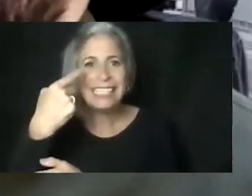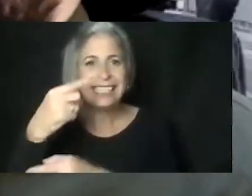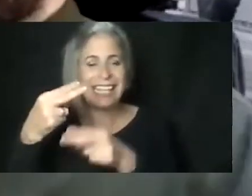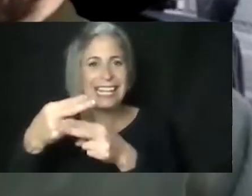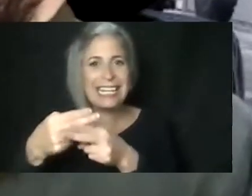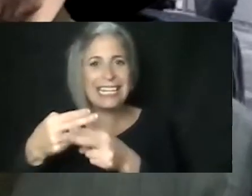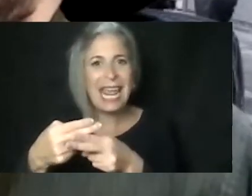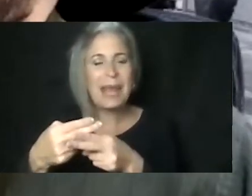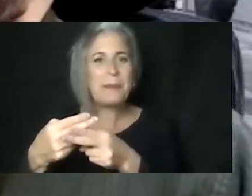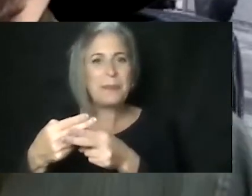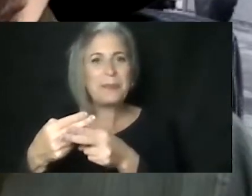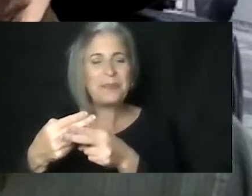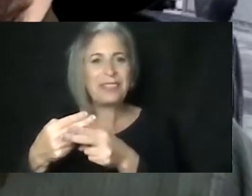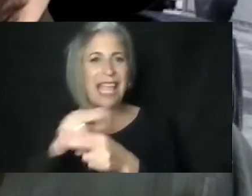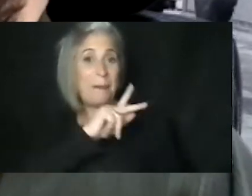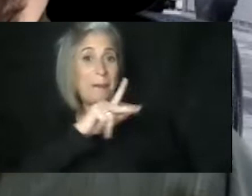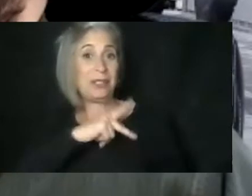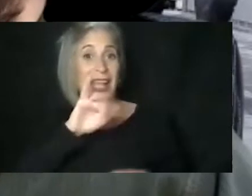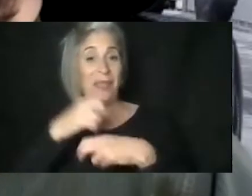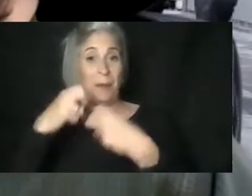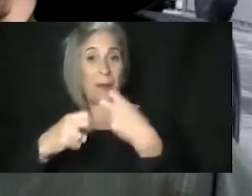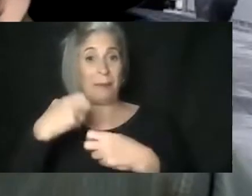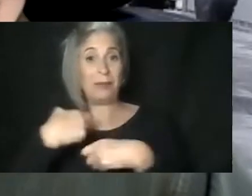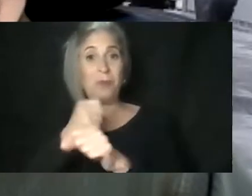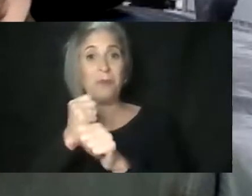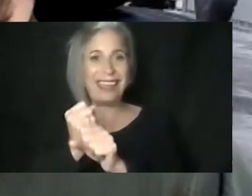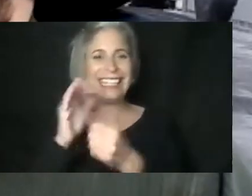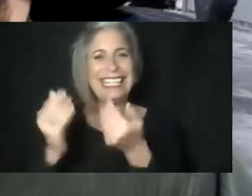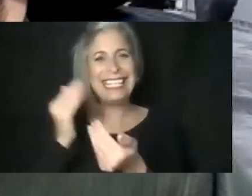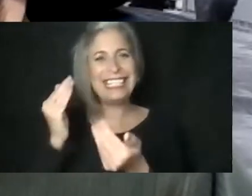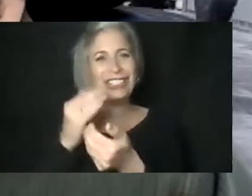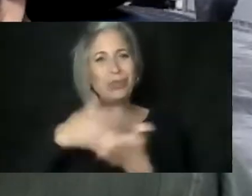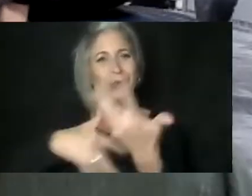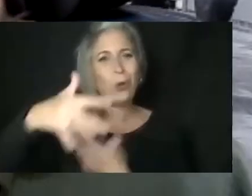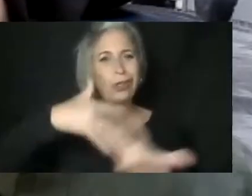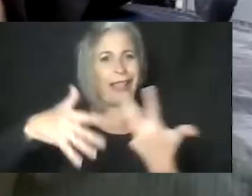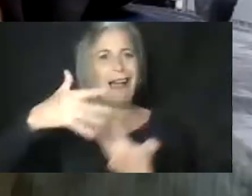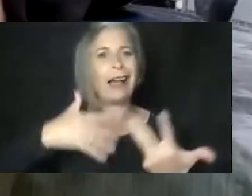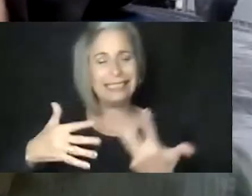and personalize the problem to make it easier to socialize